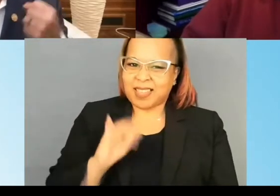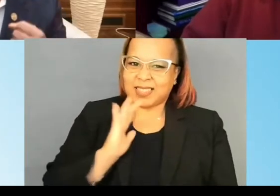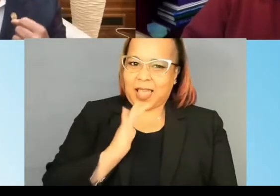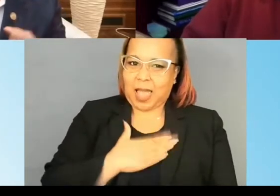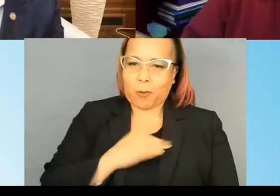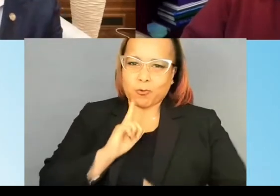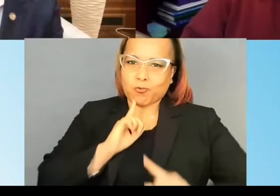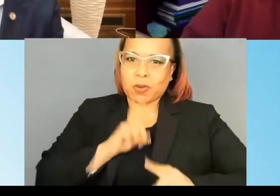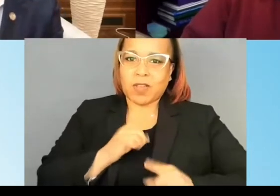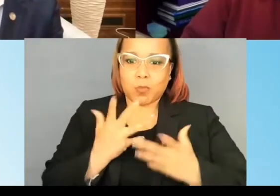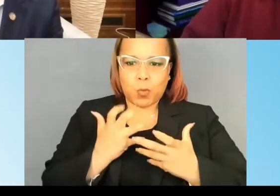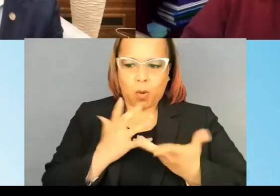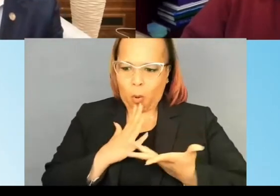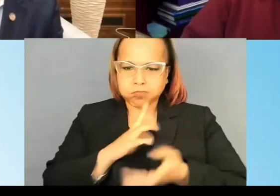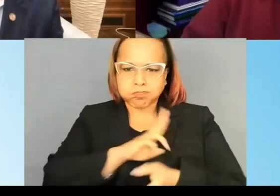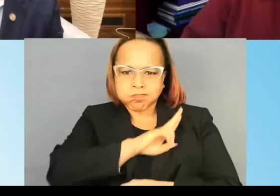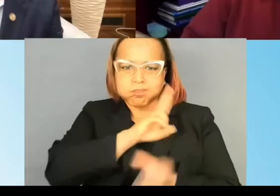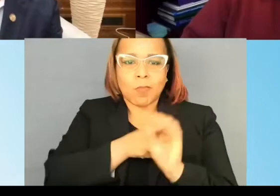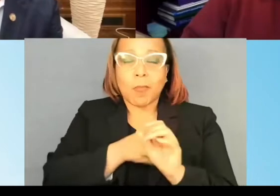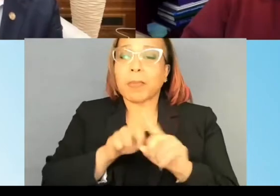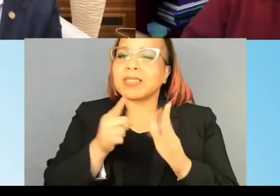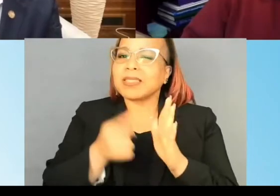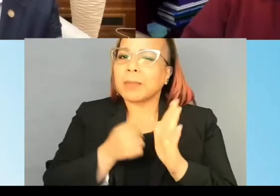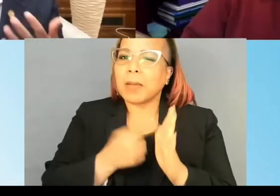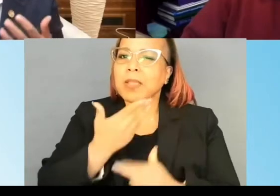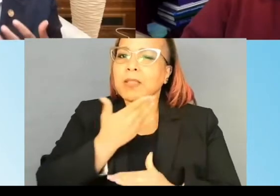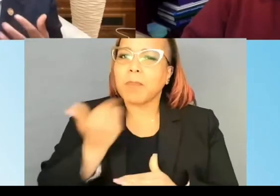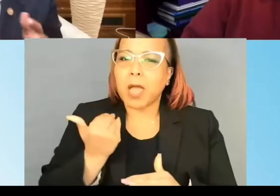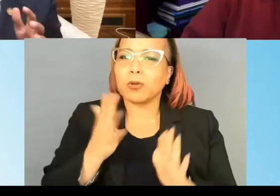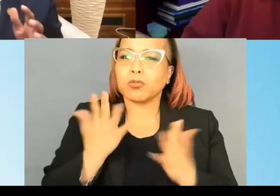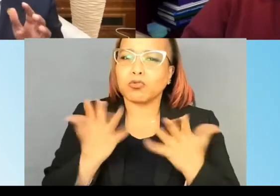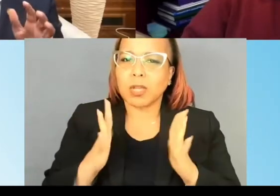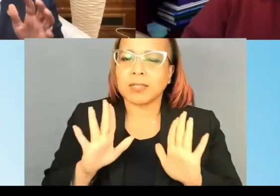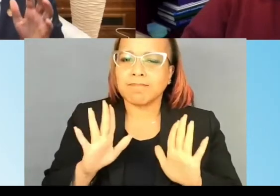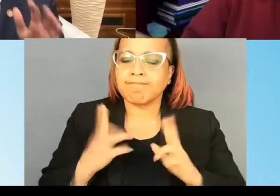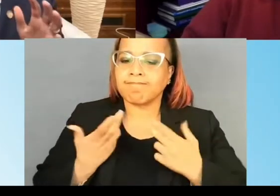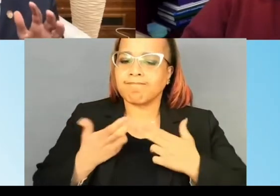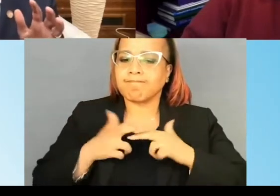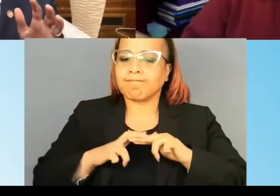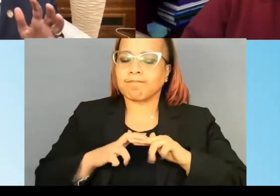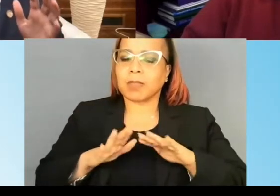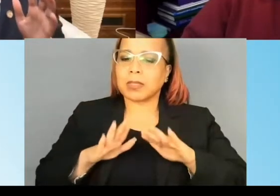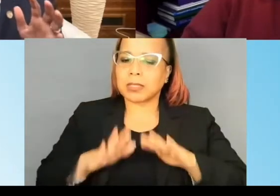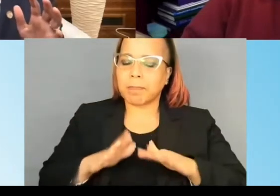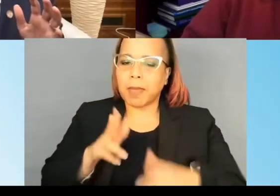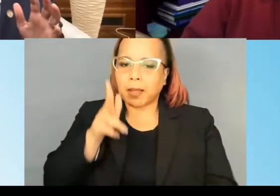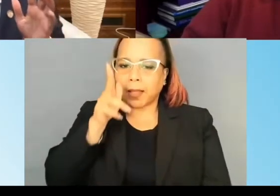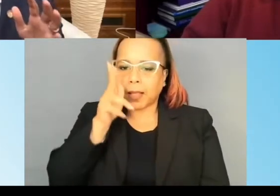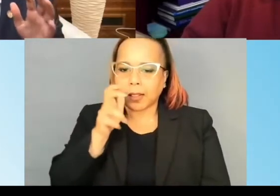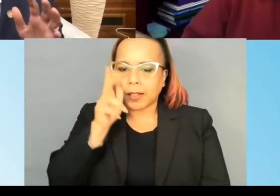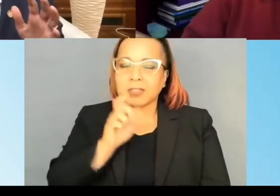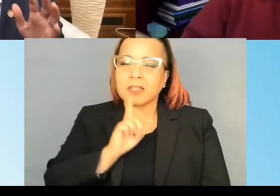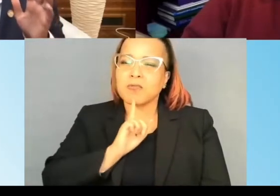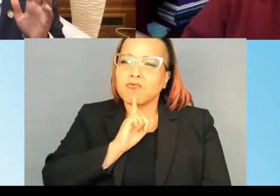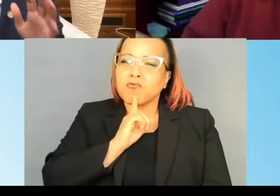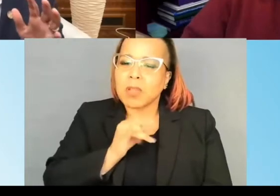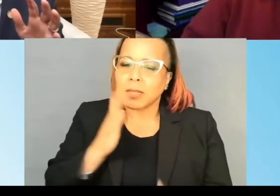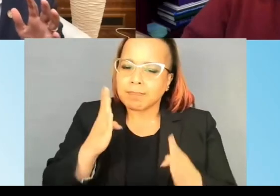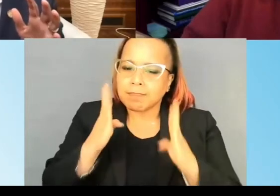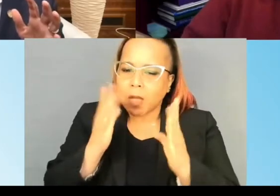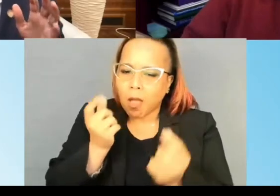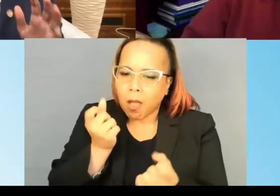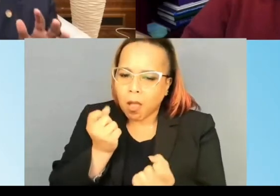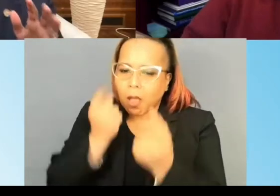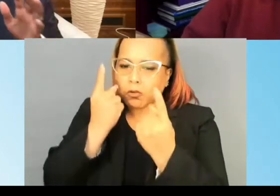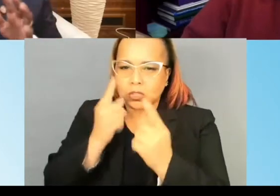want to jump in. But sometimes it's better to just sit back and listen and really understand where people